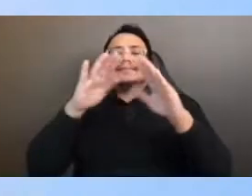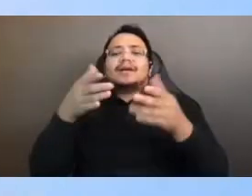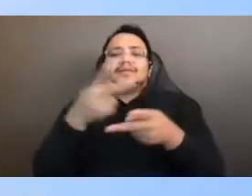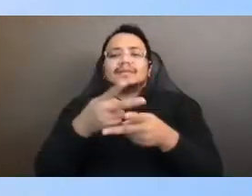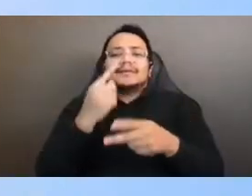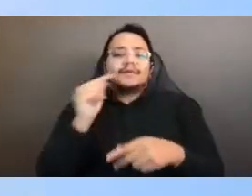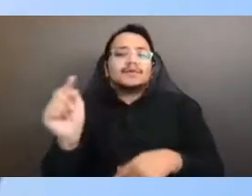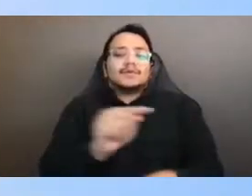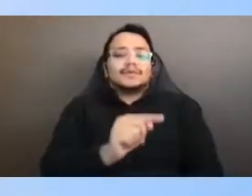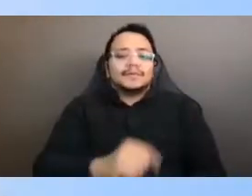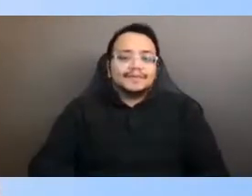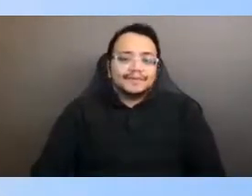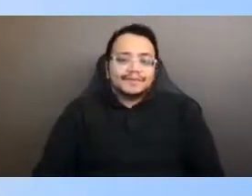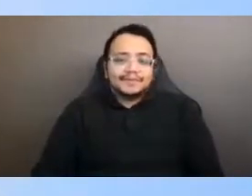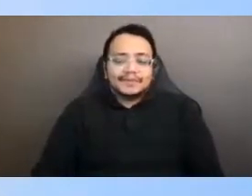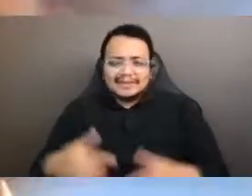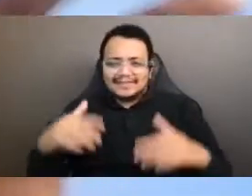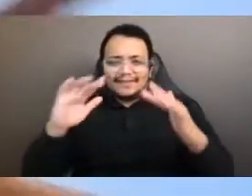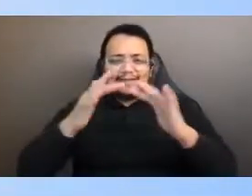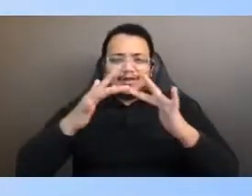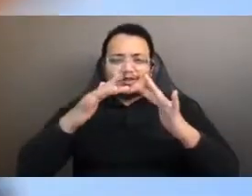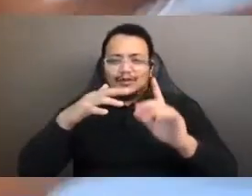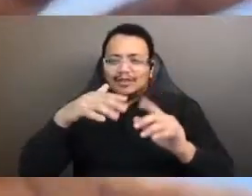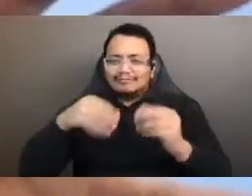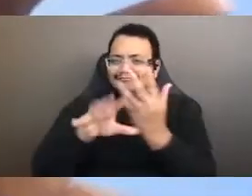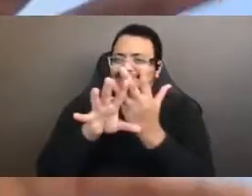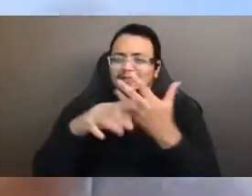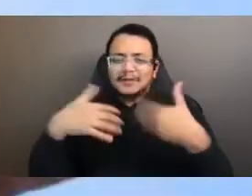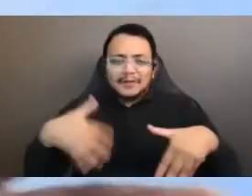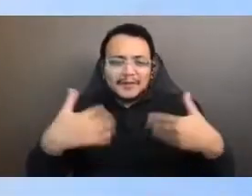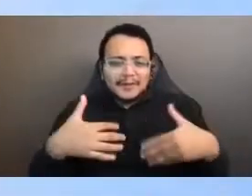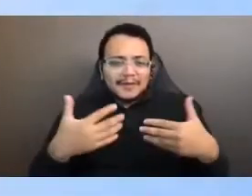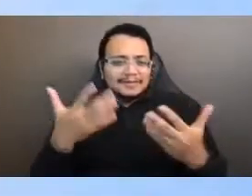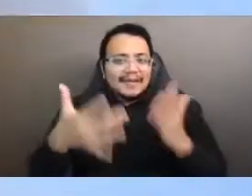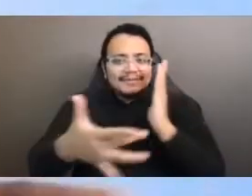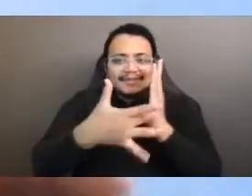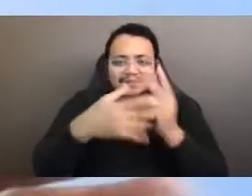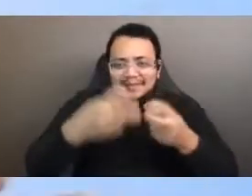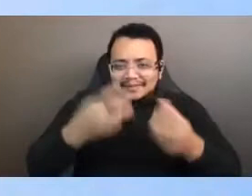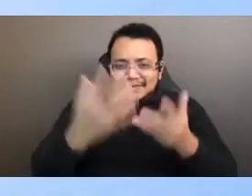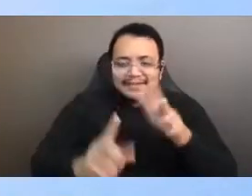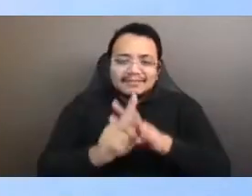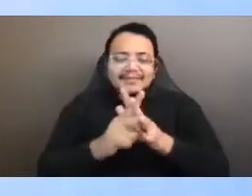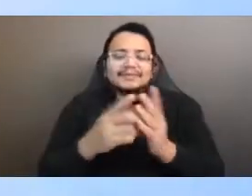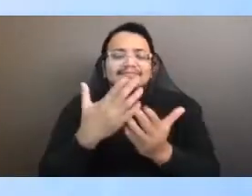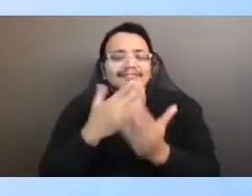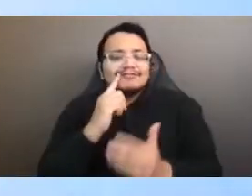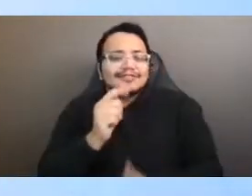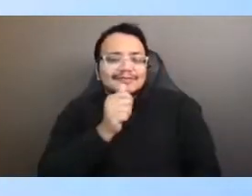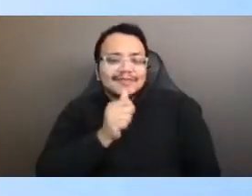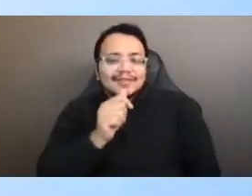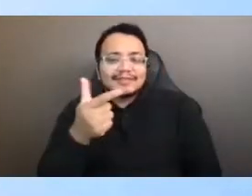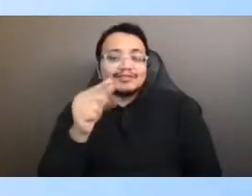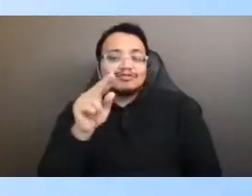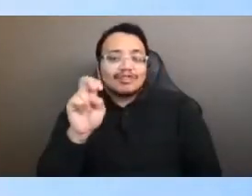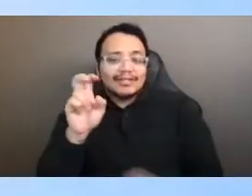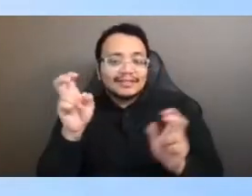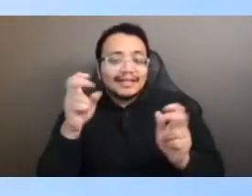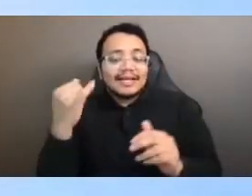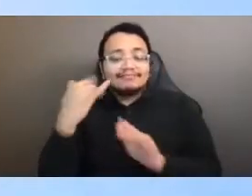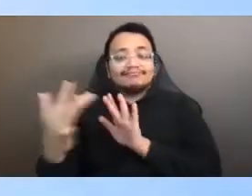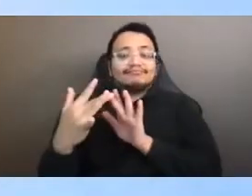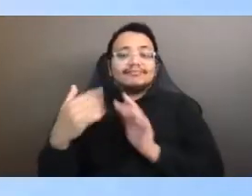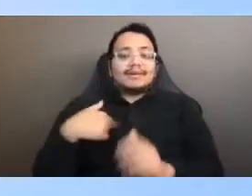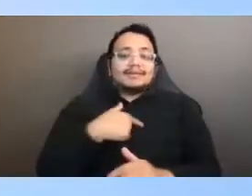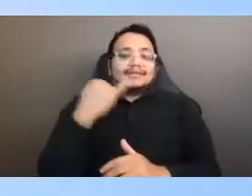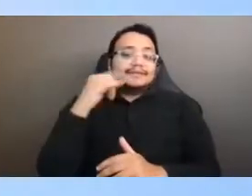all. In this virtual space, we know that, things may happen. And so give us grace, but also tap in if you need us to assist